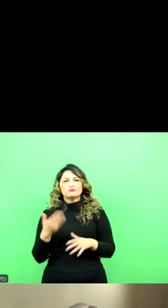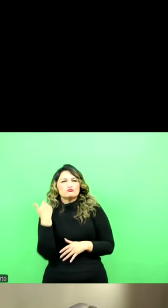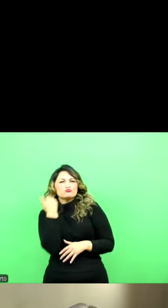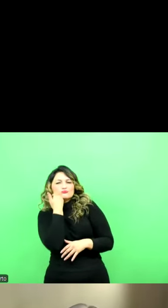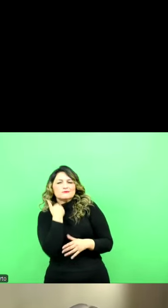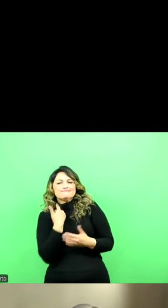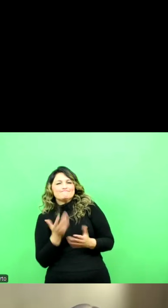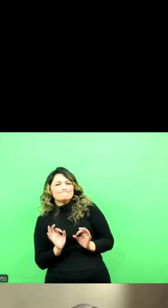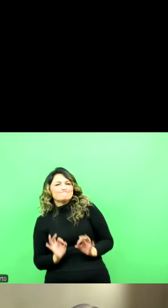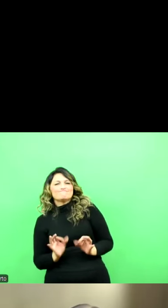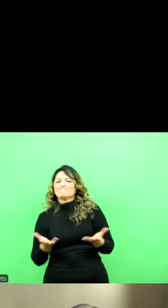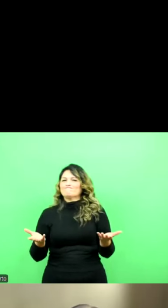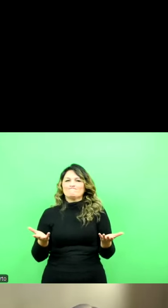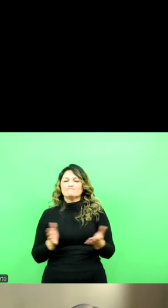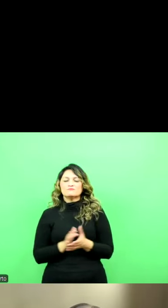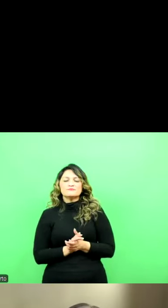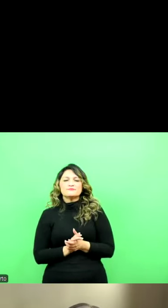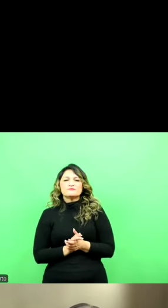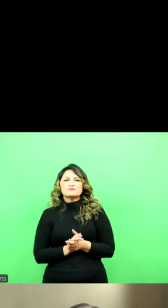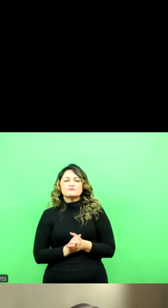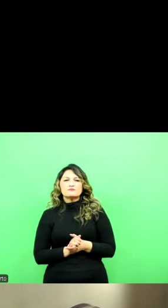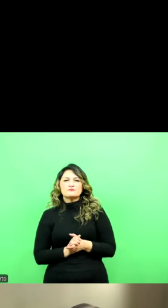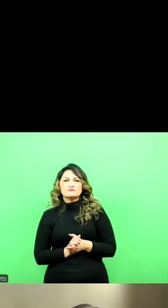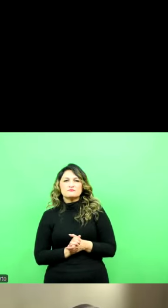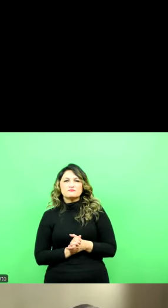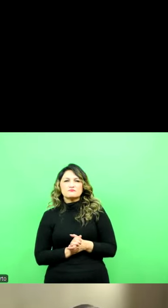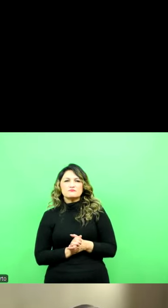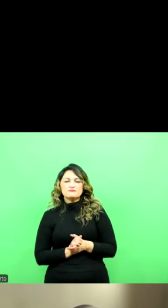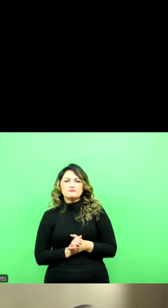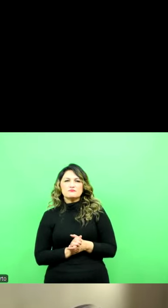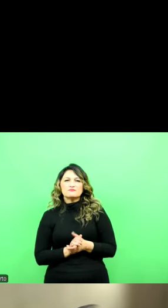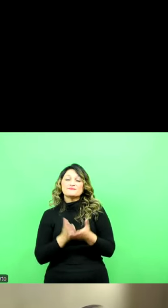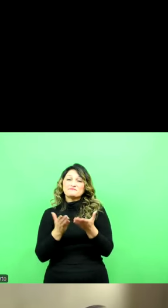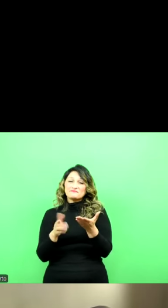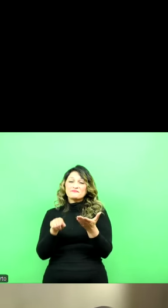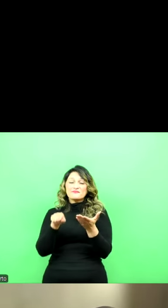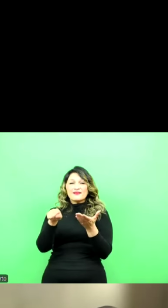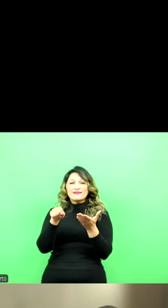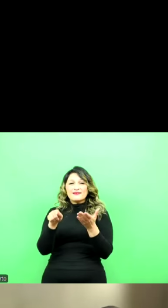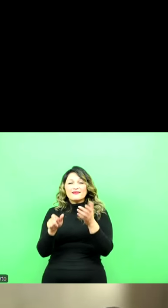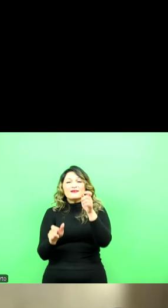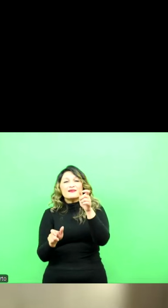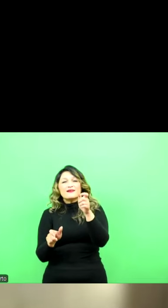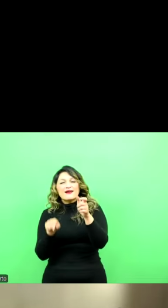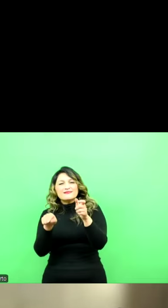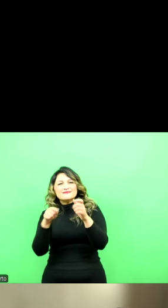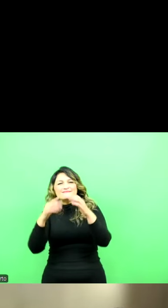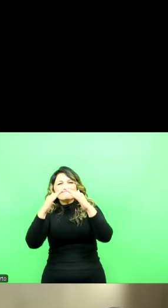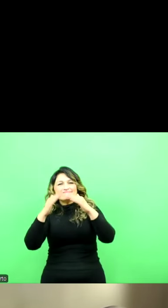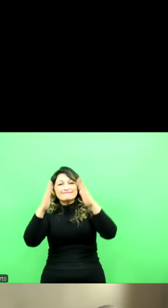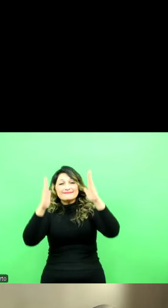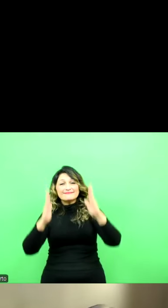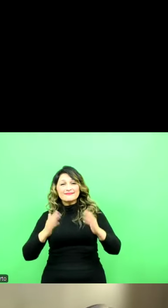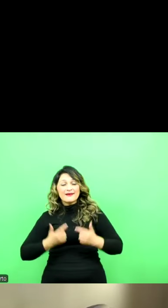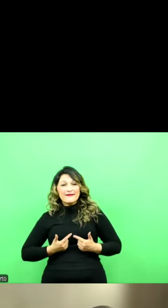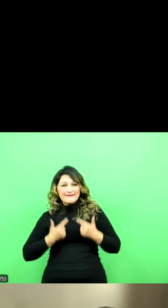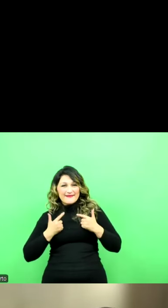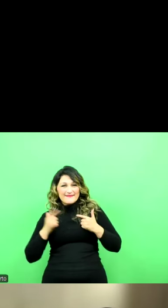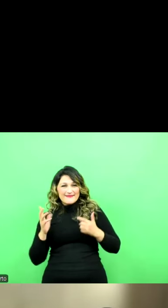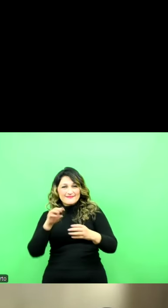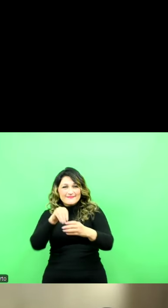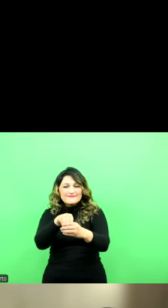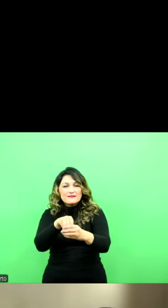emergency preparedness and planning by facility leadership. We've talked about the issue of equipment. So